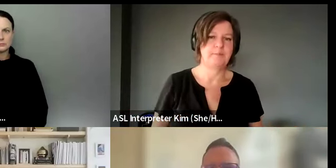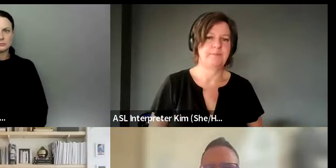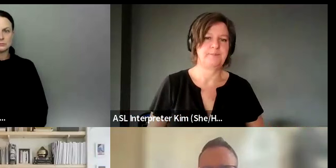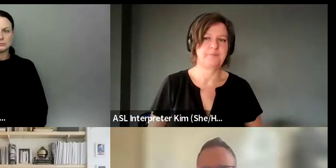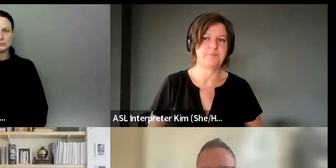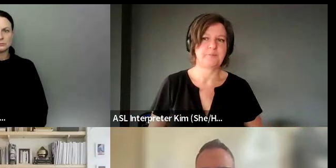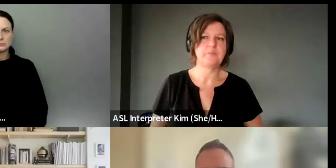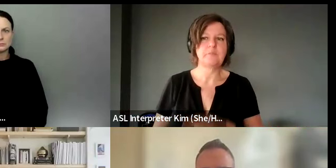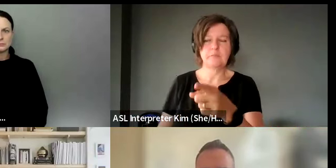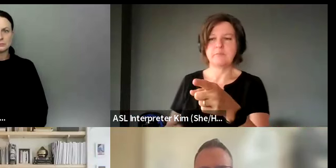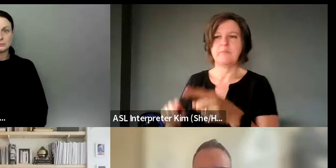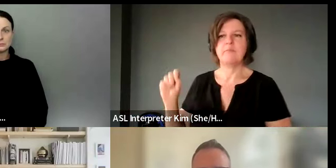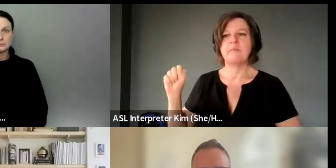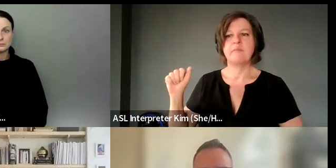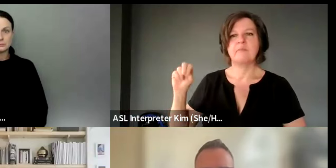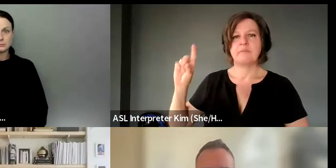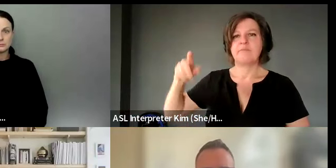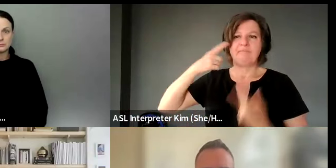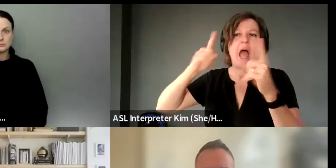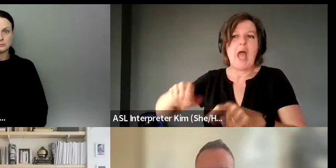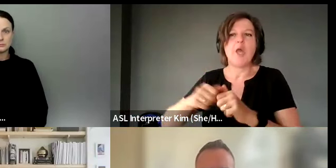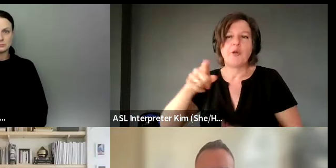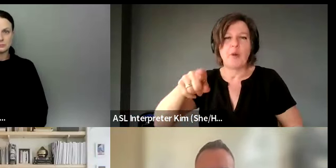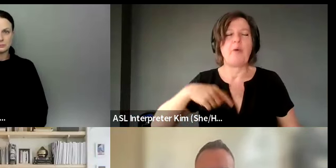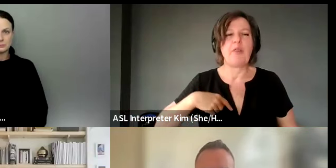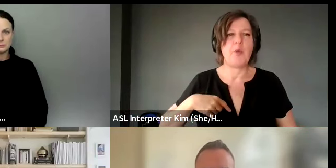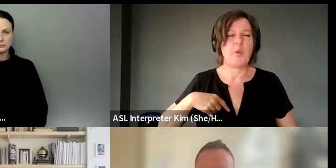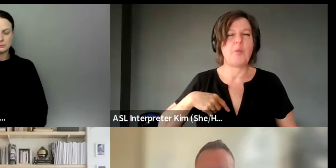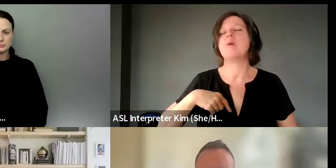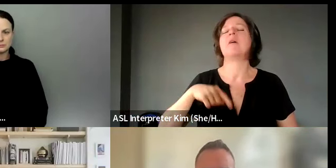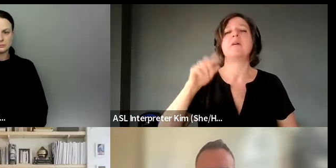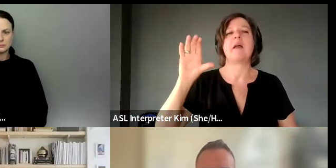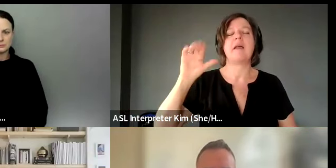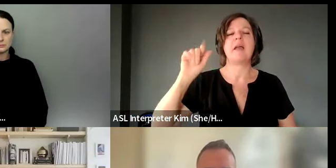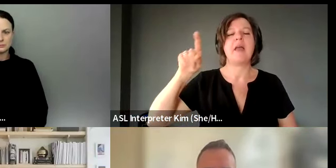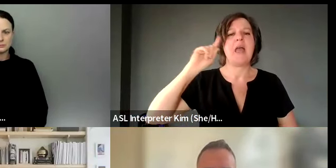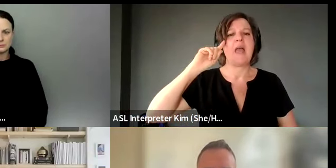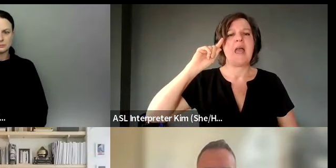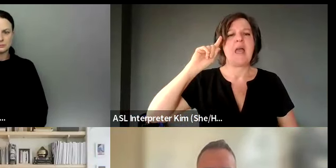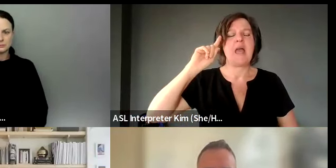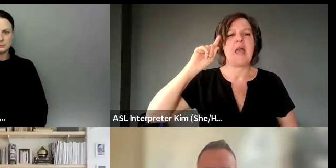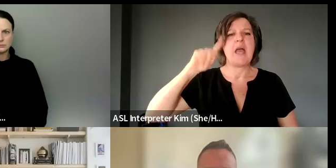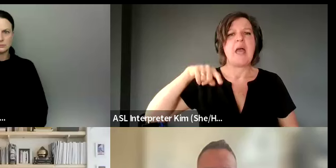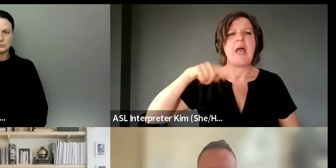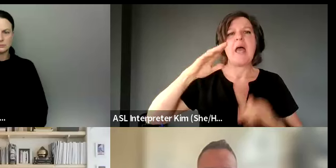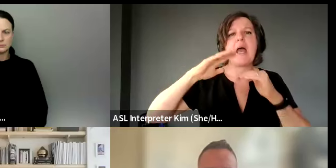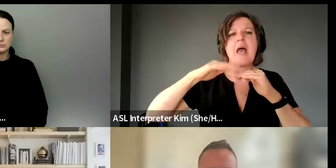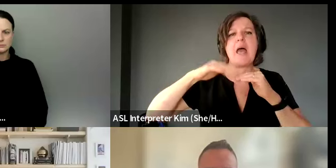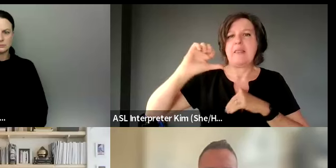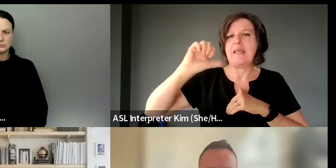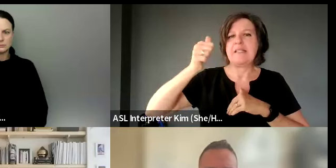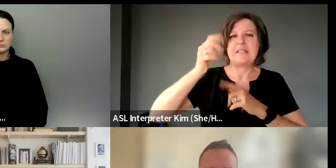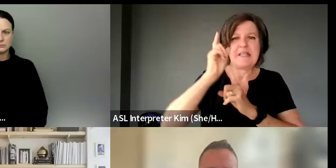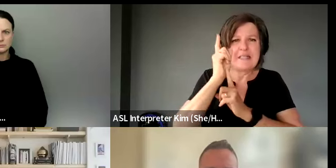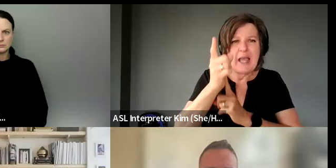And yes, I agree with you, Catherine. I think it needs like at least 15 minutes of time to have a deep